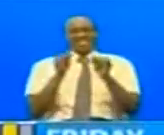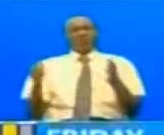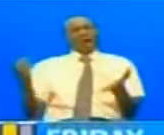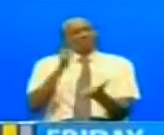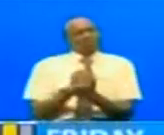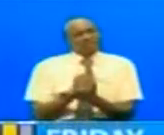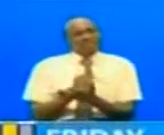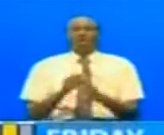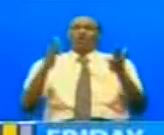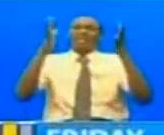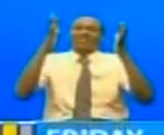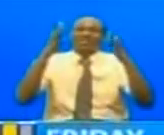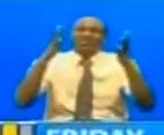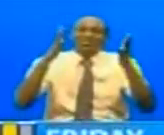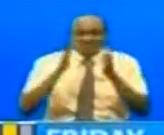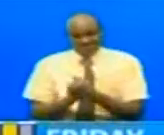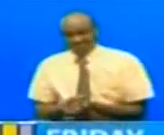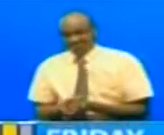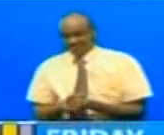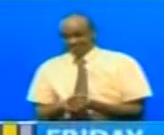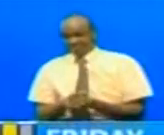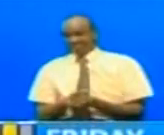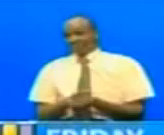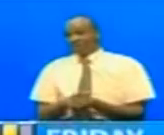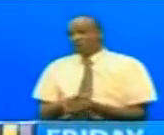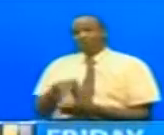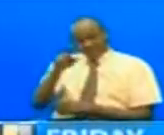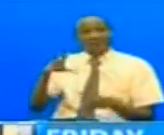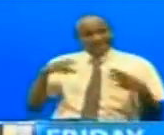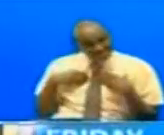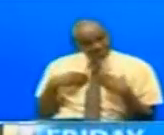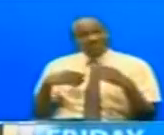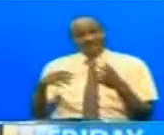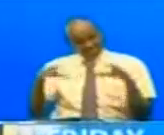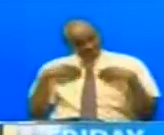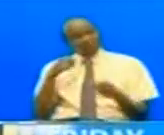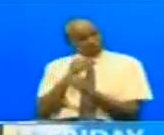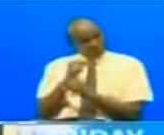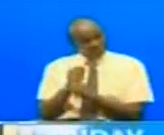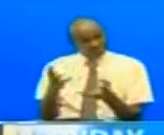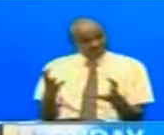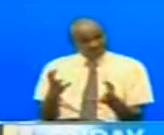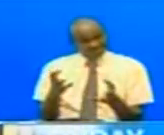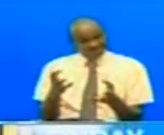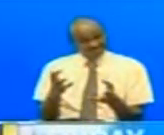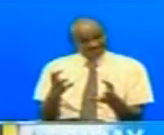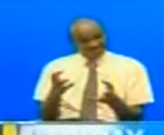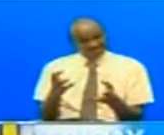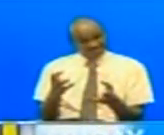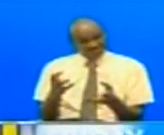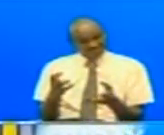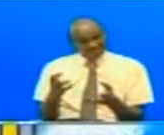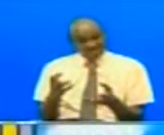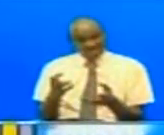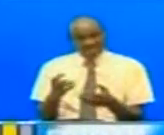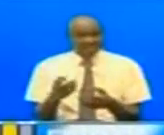of all, congratulations. Thank you. So have you, you've obviously accepted it, right? Because yes. You know, you can tell President Rukicha, no thank you. You